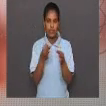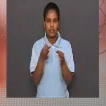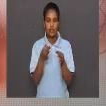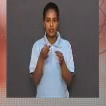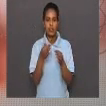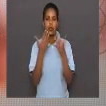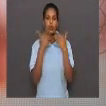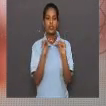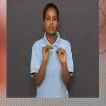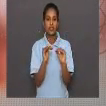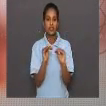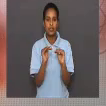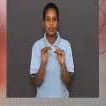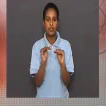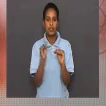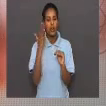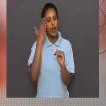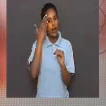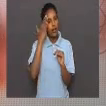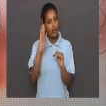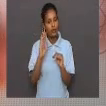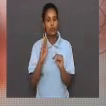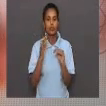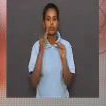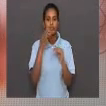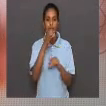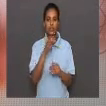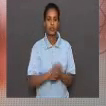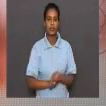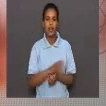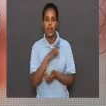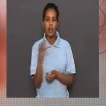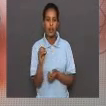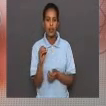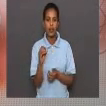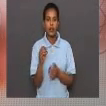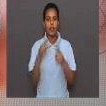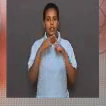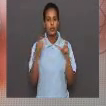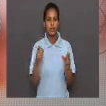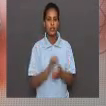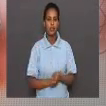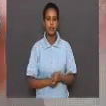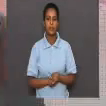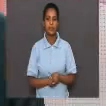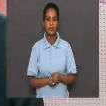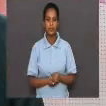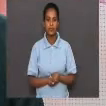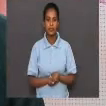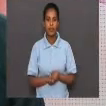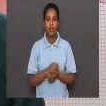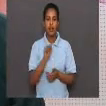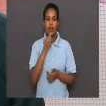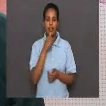to determine the concentration of an unknown solution and vice versa.